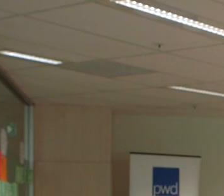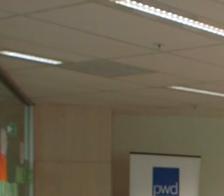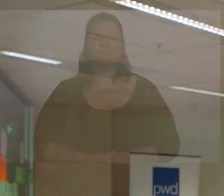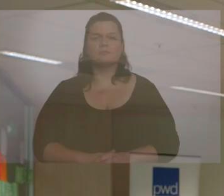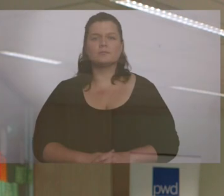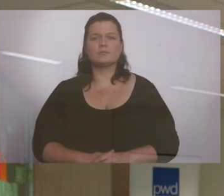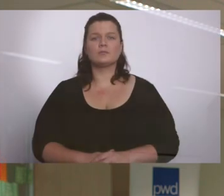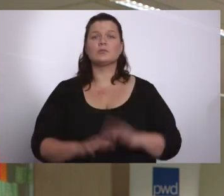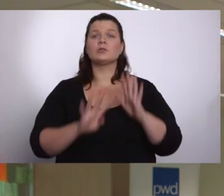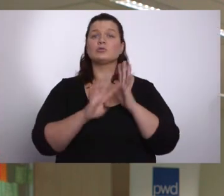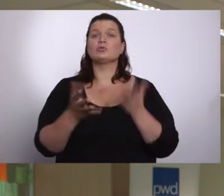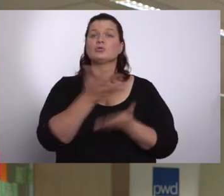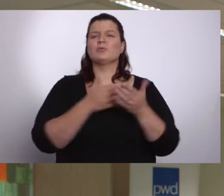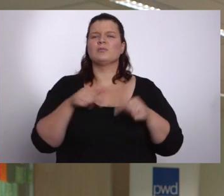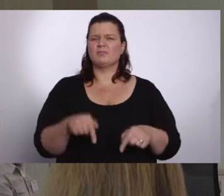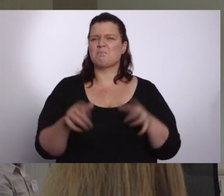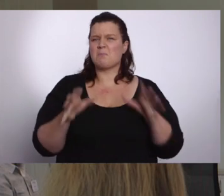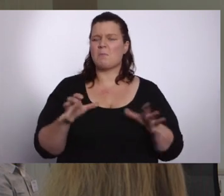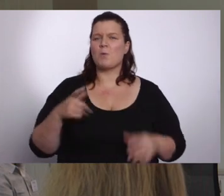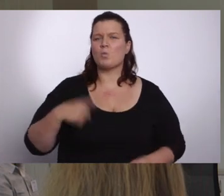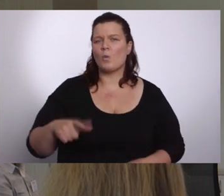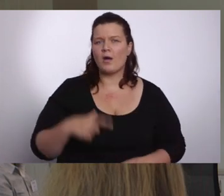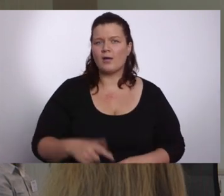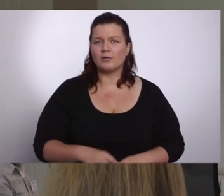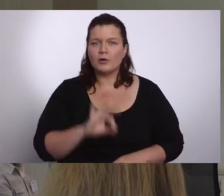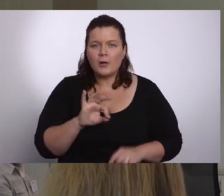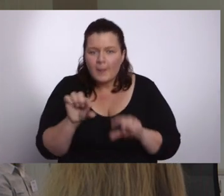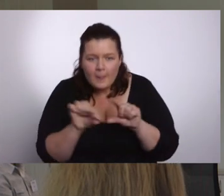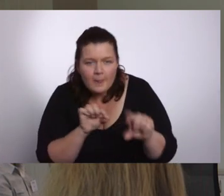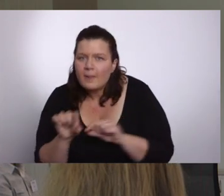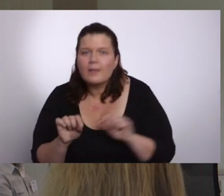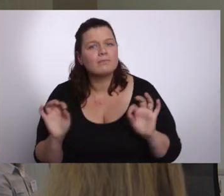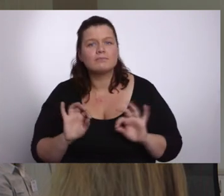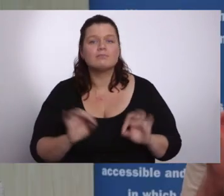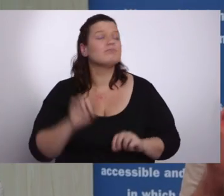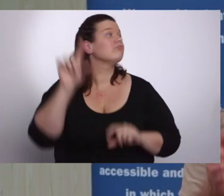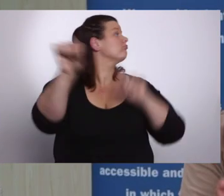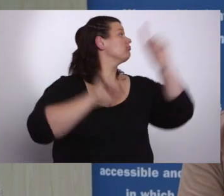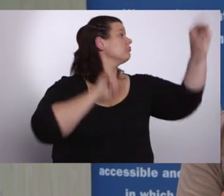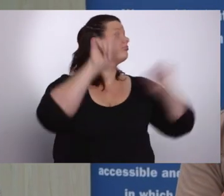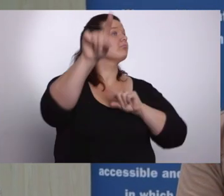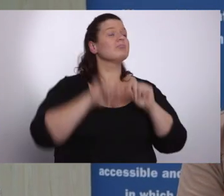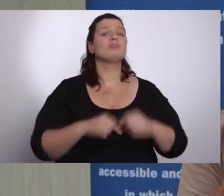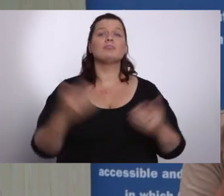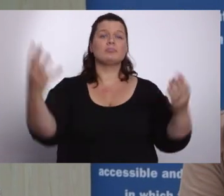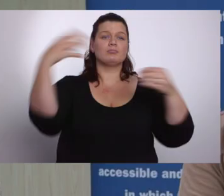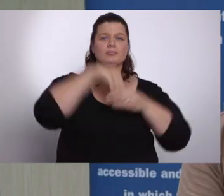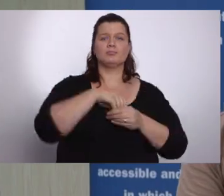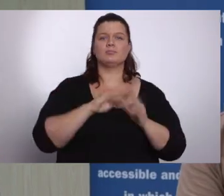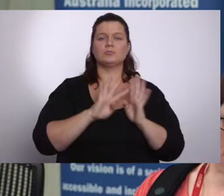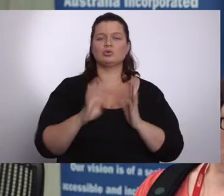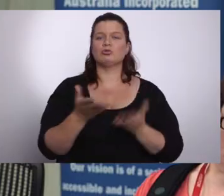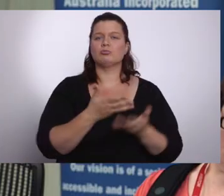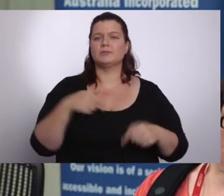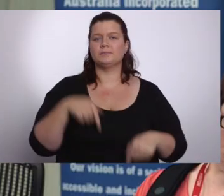We wanted to actually take the initiative and use random selection to get witnesses to find them randomly and to invite them to come